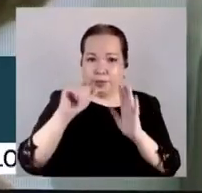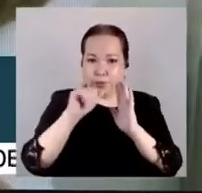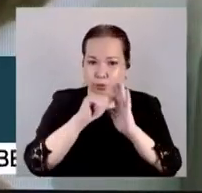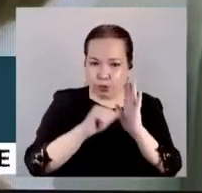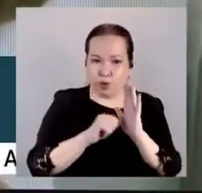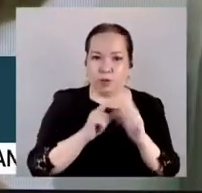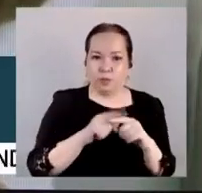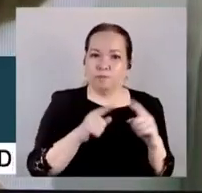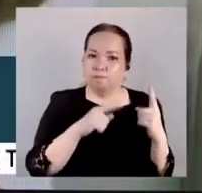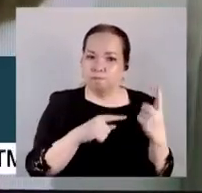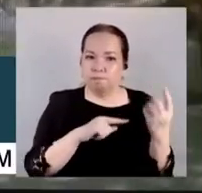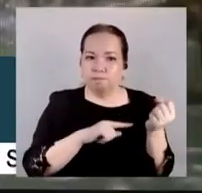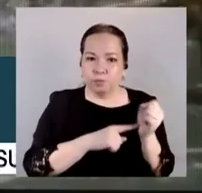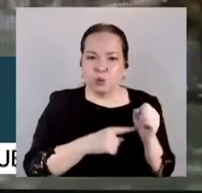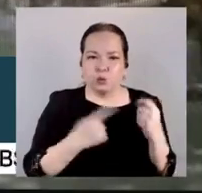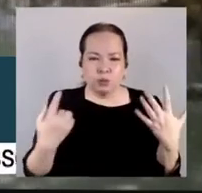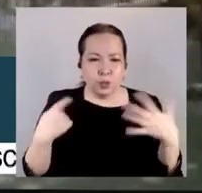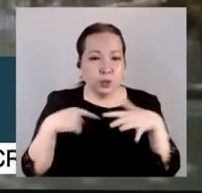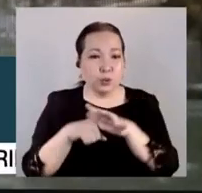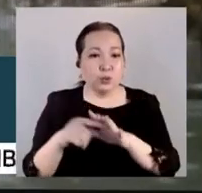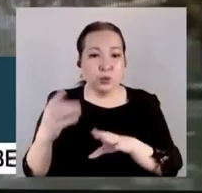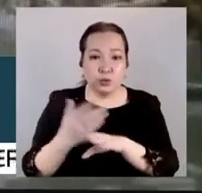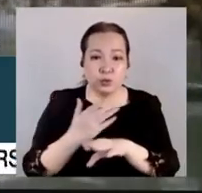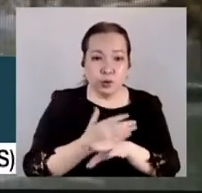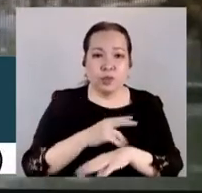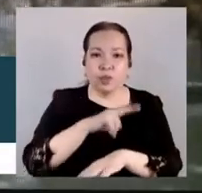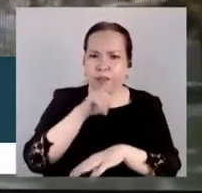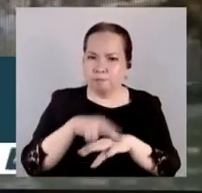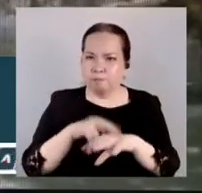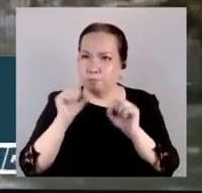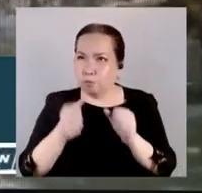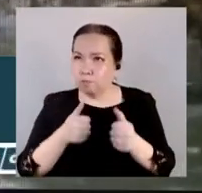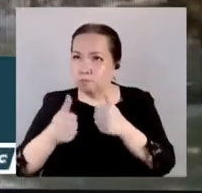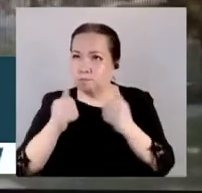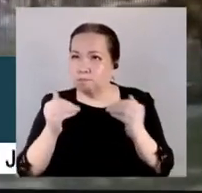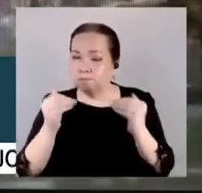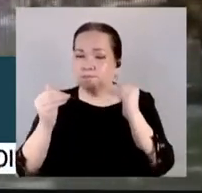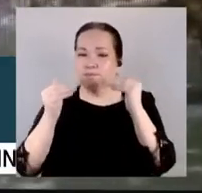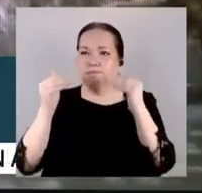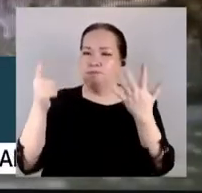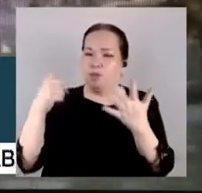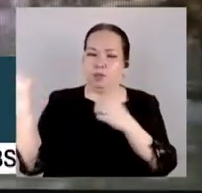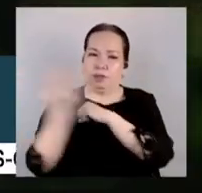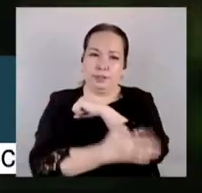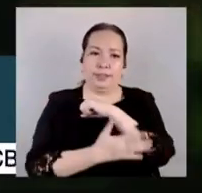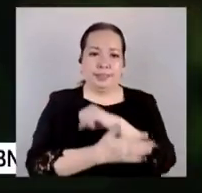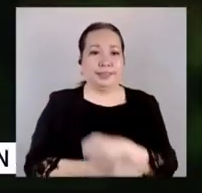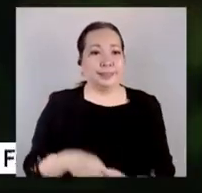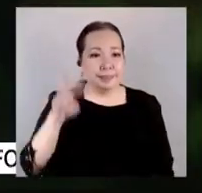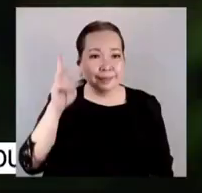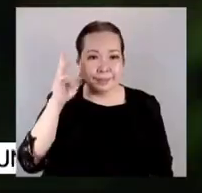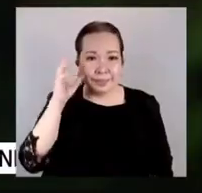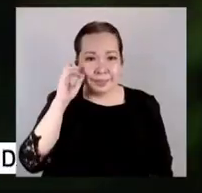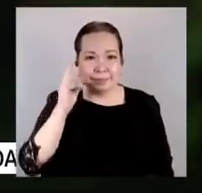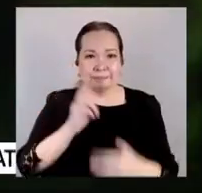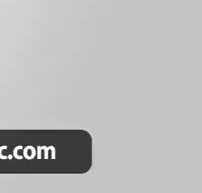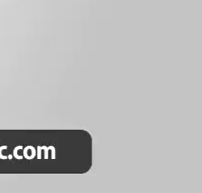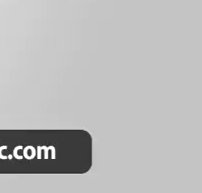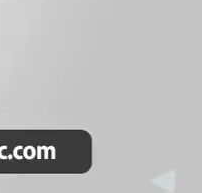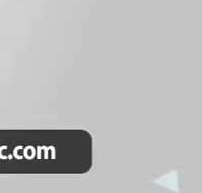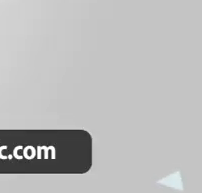of inclusive growth and national competitiveness. Warren De Guzman, ABS-CBN News.